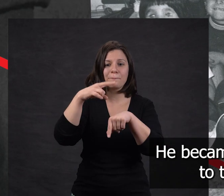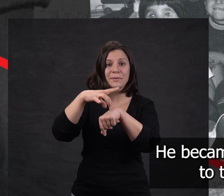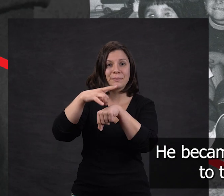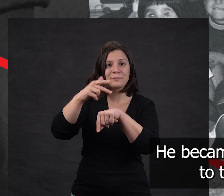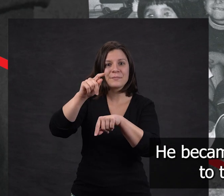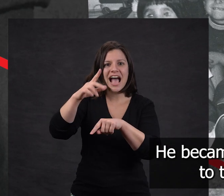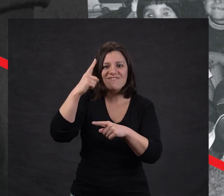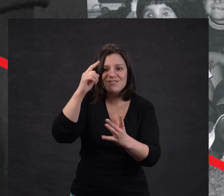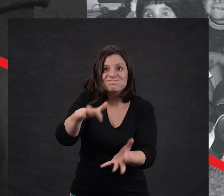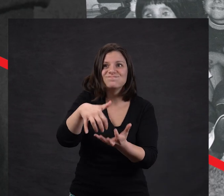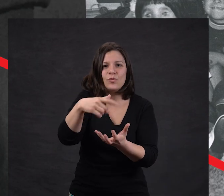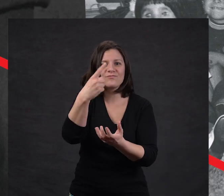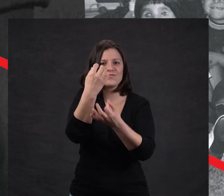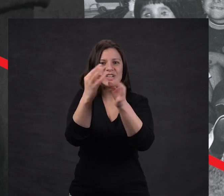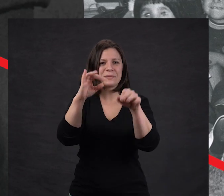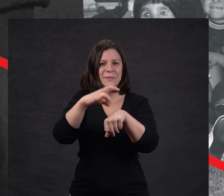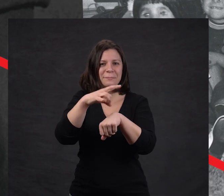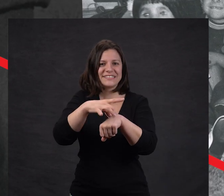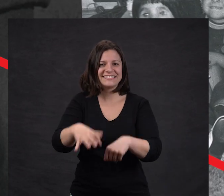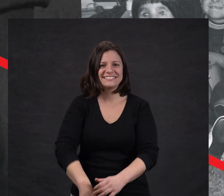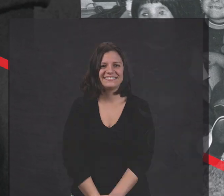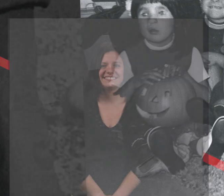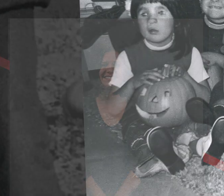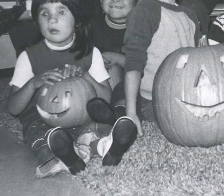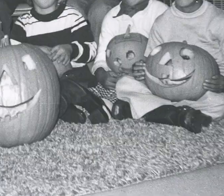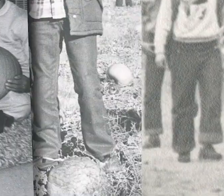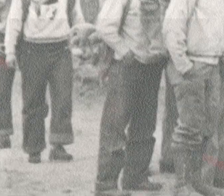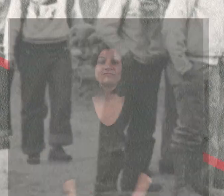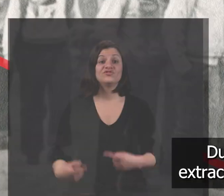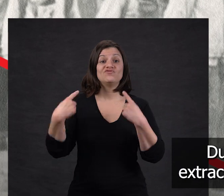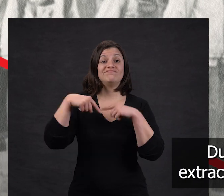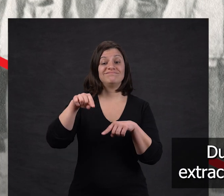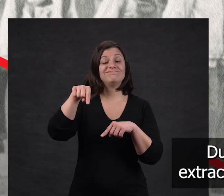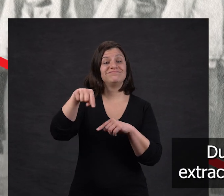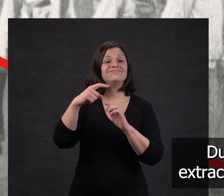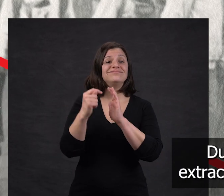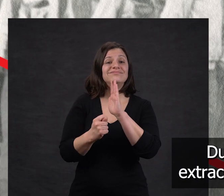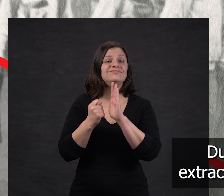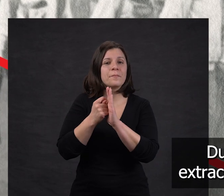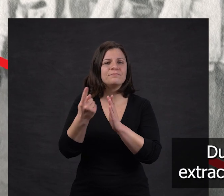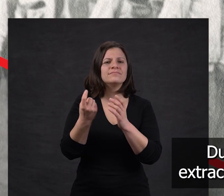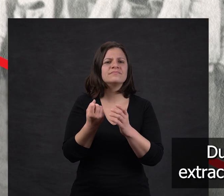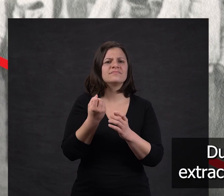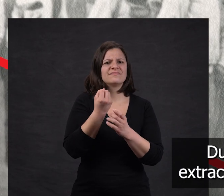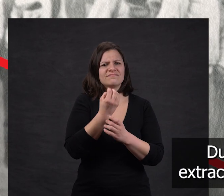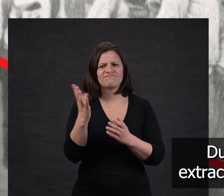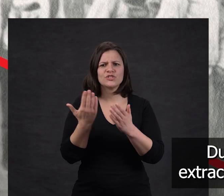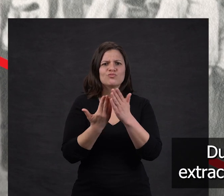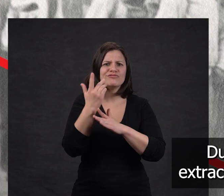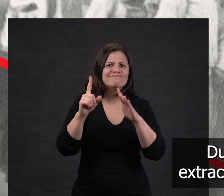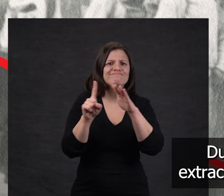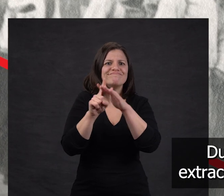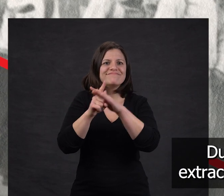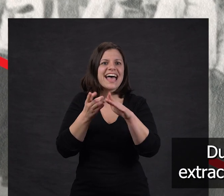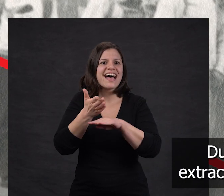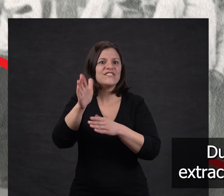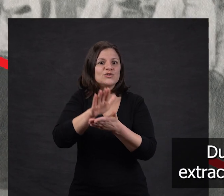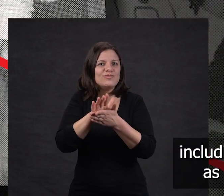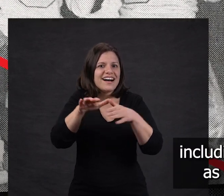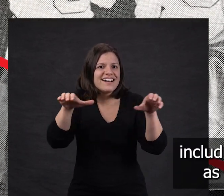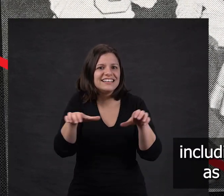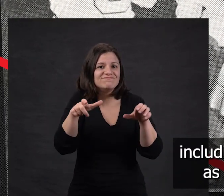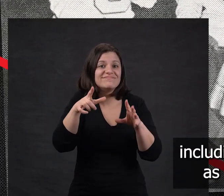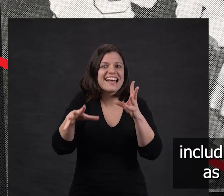free pumpkin. Photos of students on a camping trip followed by photos of each activity mentioned. During this time, several new extracurricular activities were